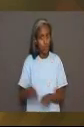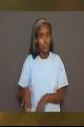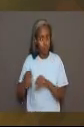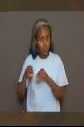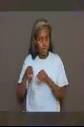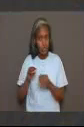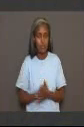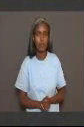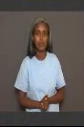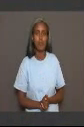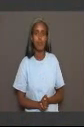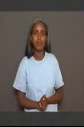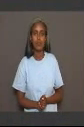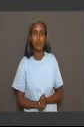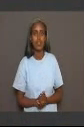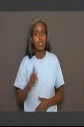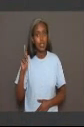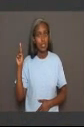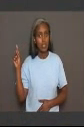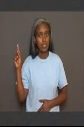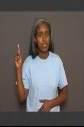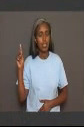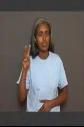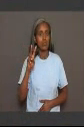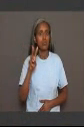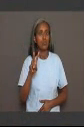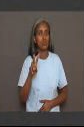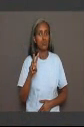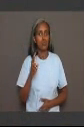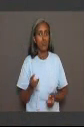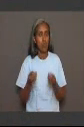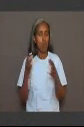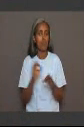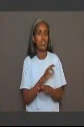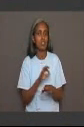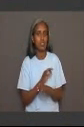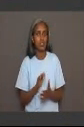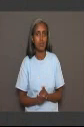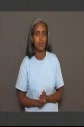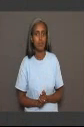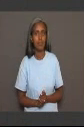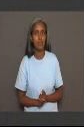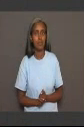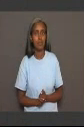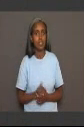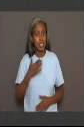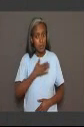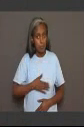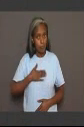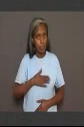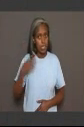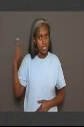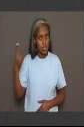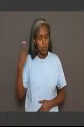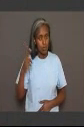students? Here are two more functions. Please use